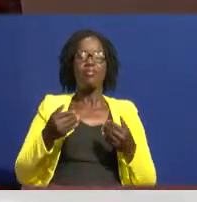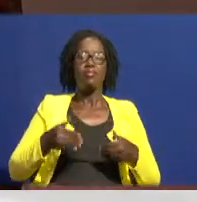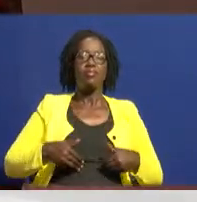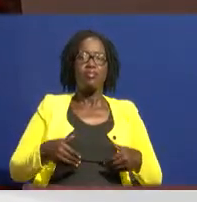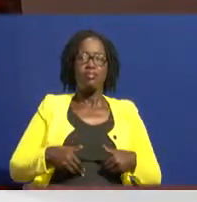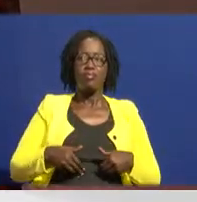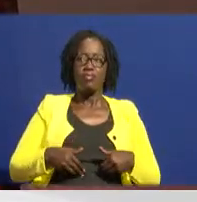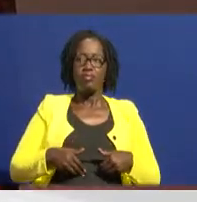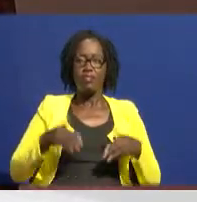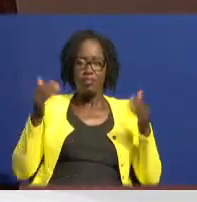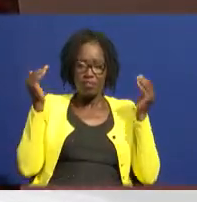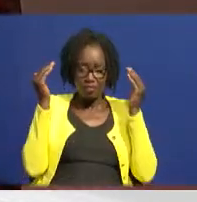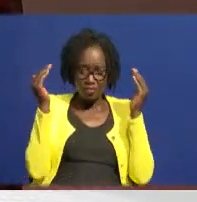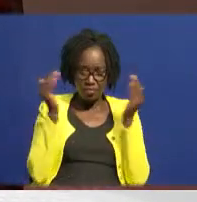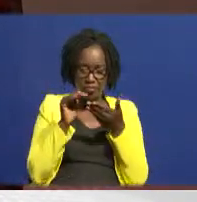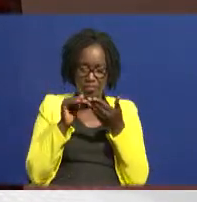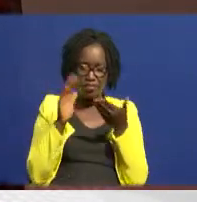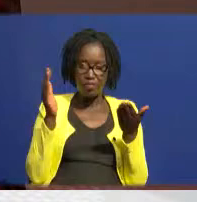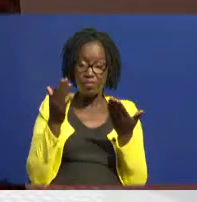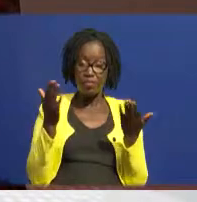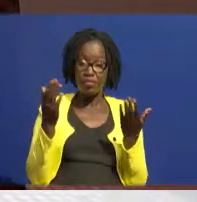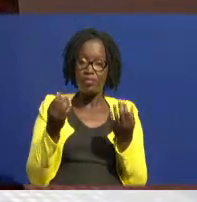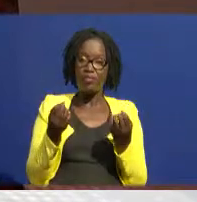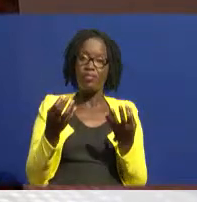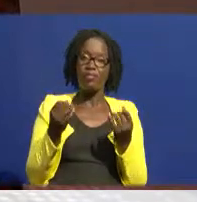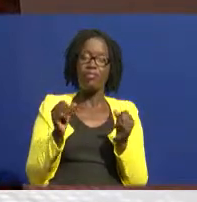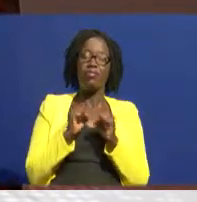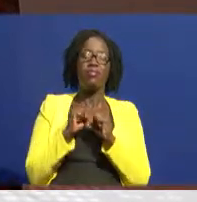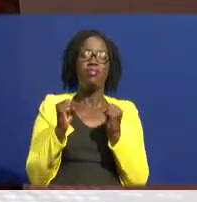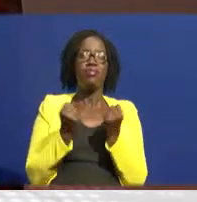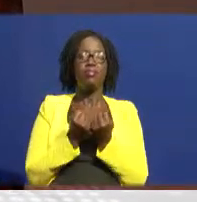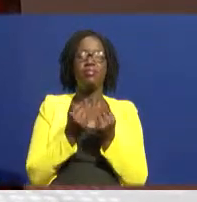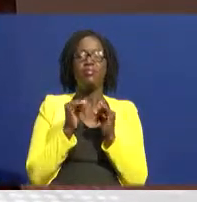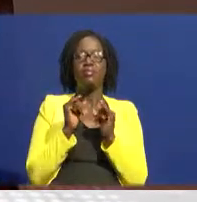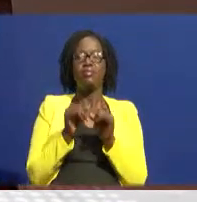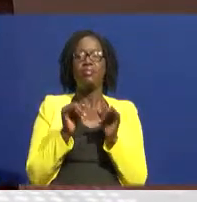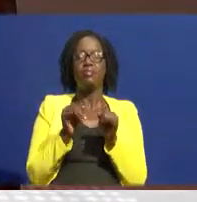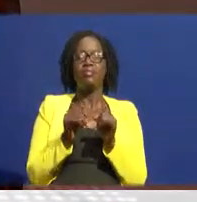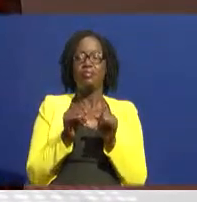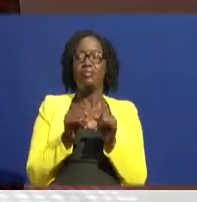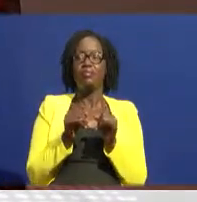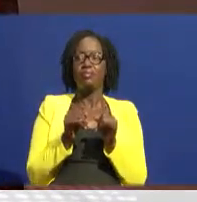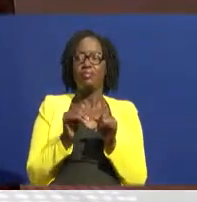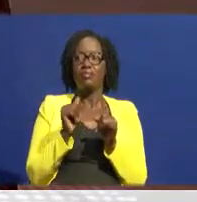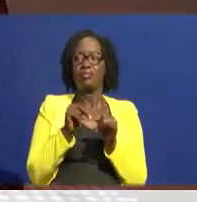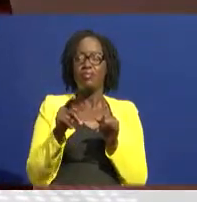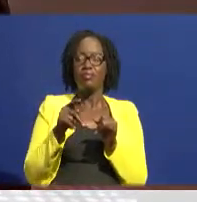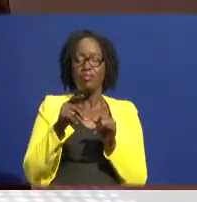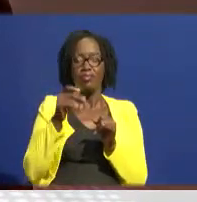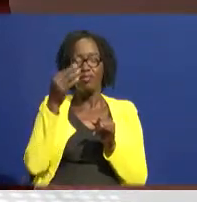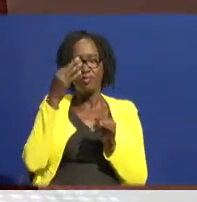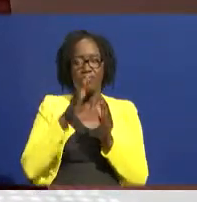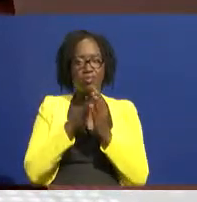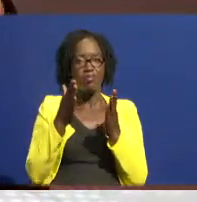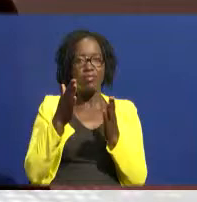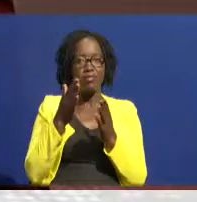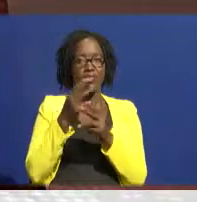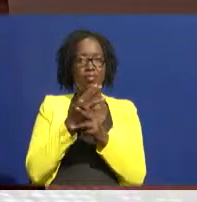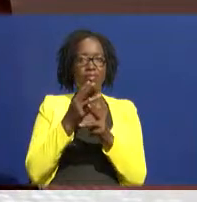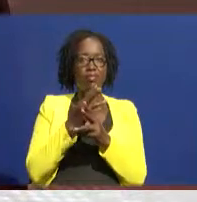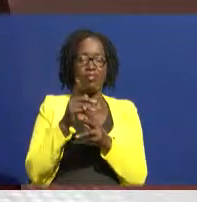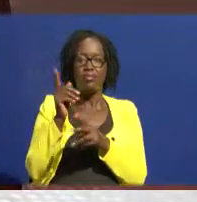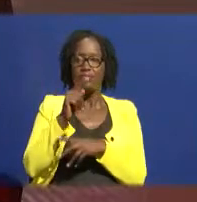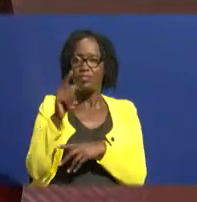That what they are focusing on is the many social media apps that are there, the Facebook, the WhatsApp, the